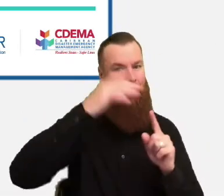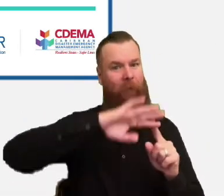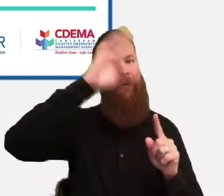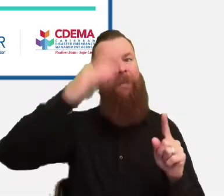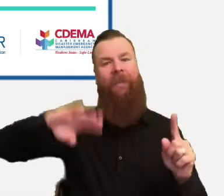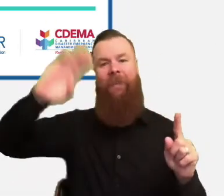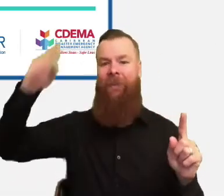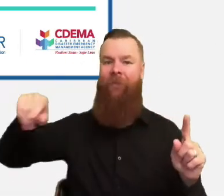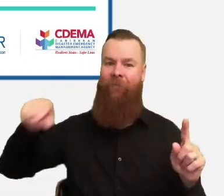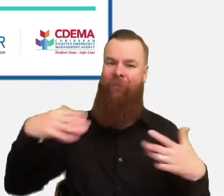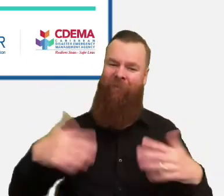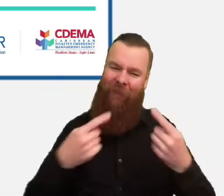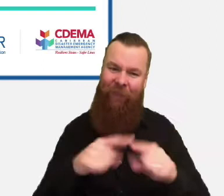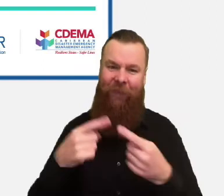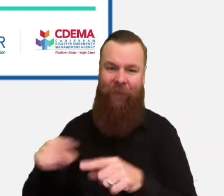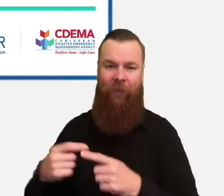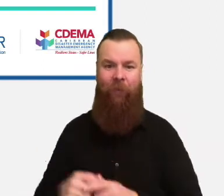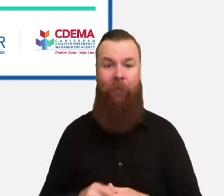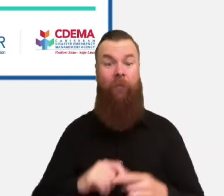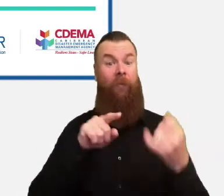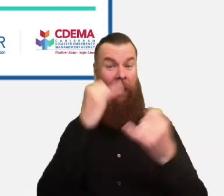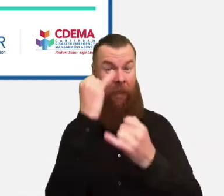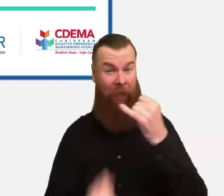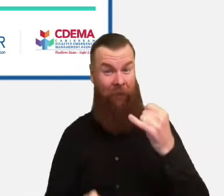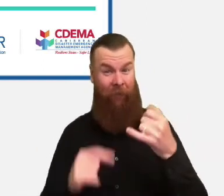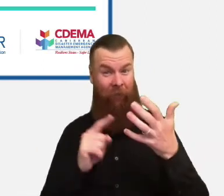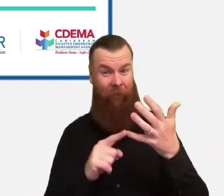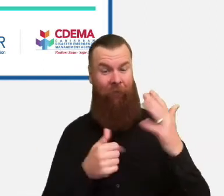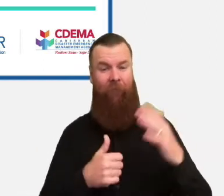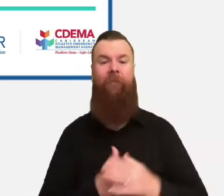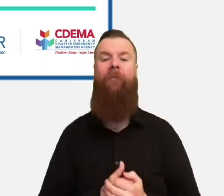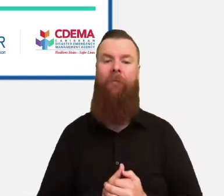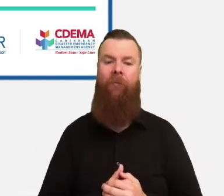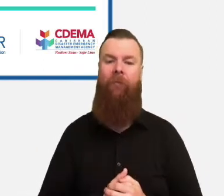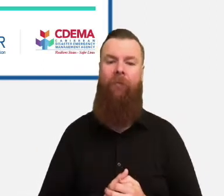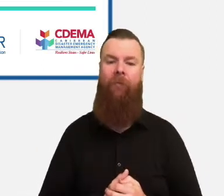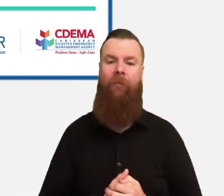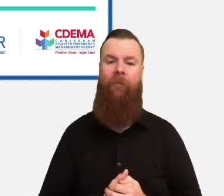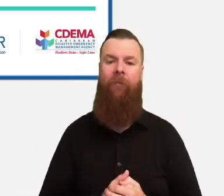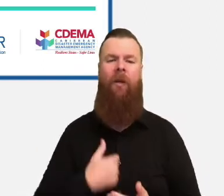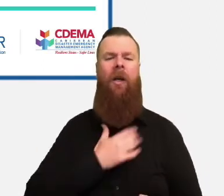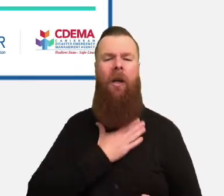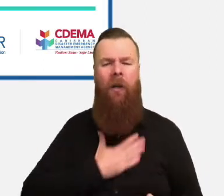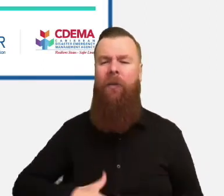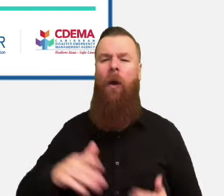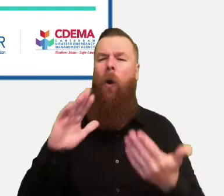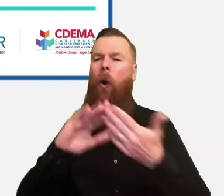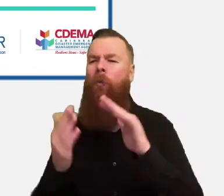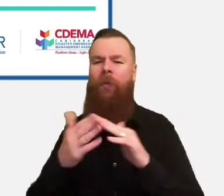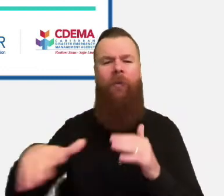socially engaged, and the goal here is to develop active engagement with the community. Now, this is different from the first principle of shared.